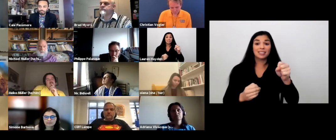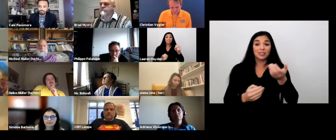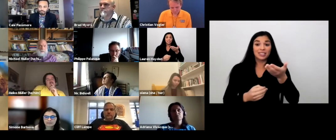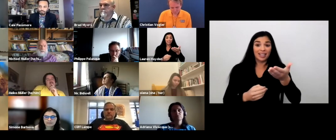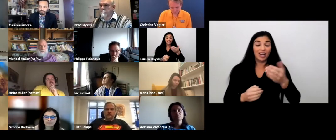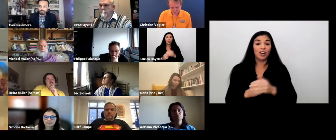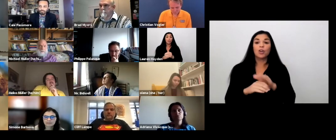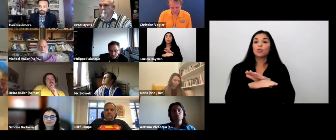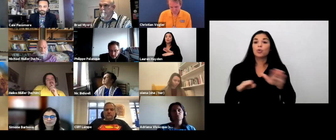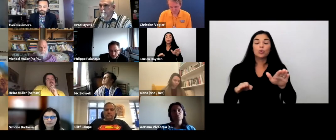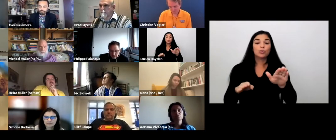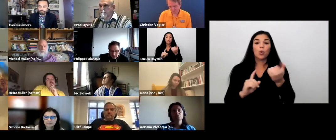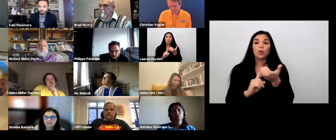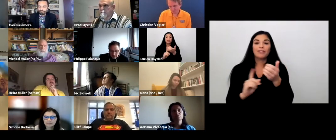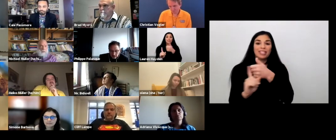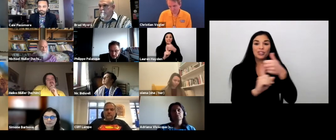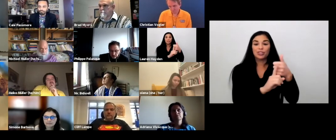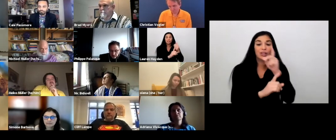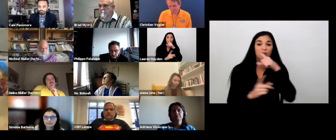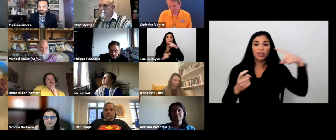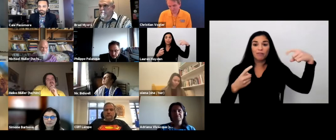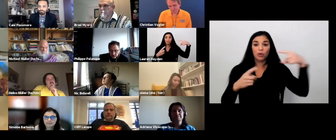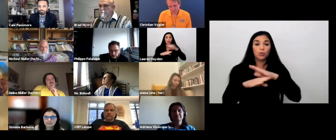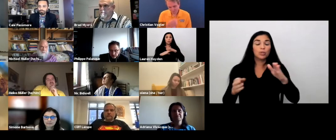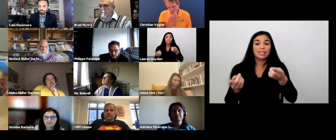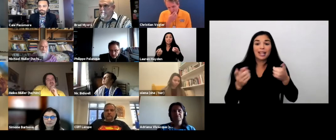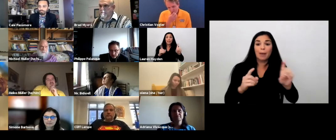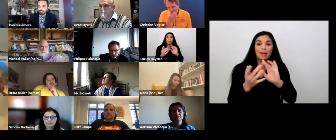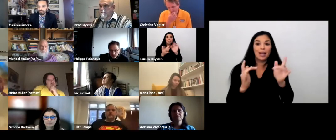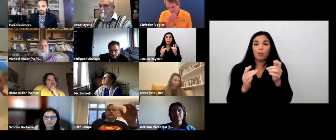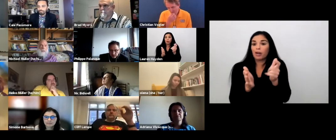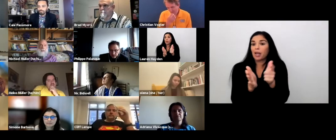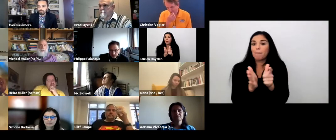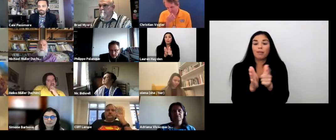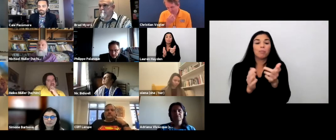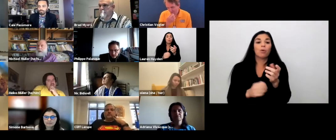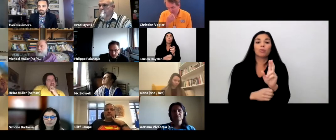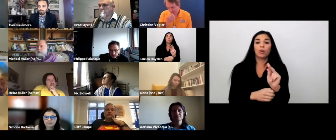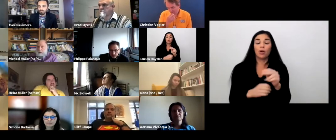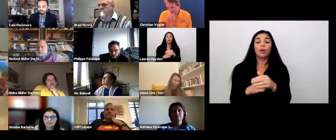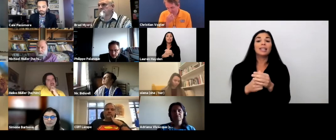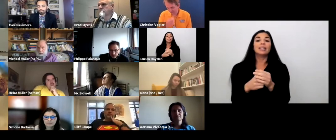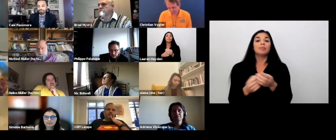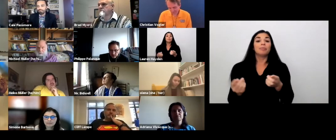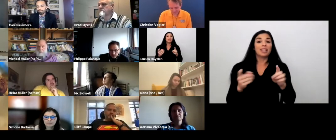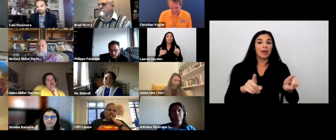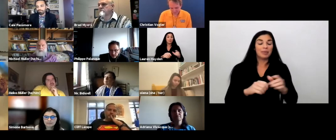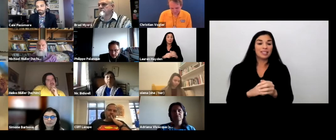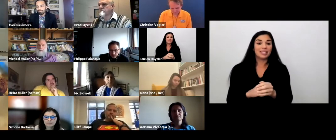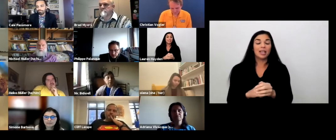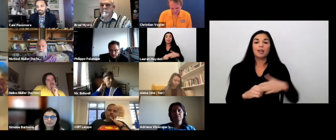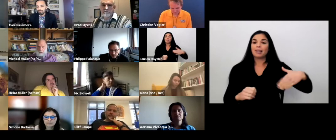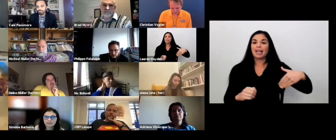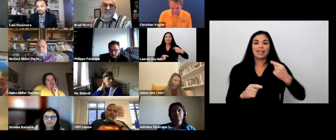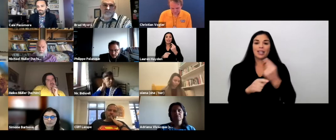telling ourselves that virtual doesn't happen, that networking doesn't happen around virtual events. We don't yet have the right